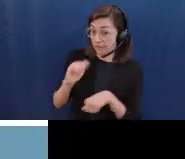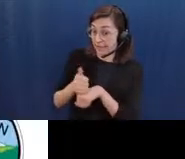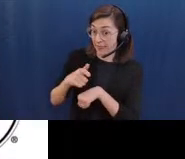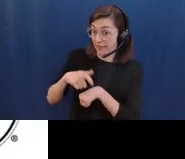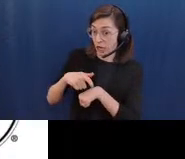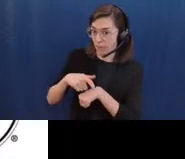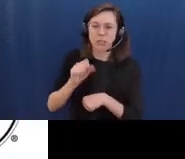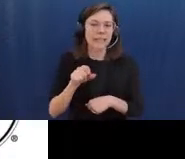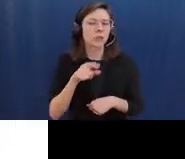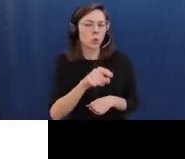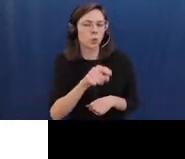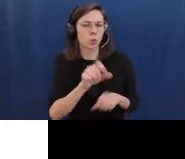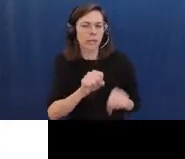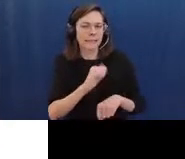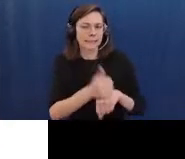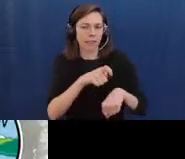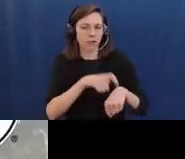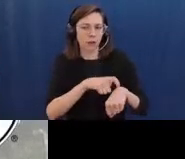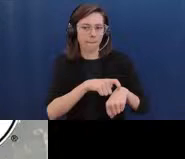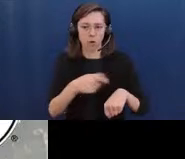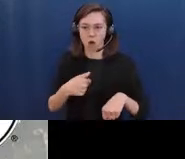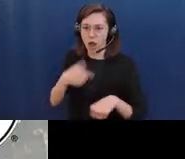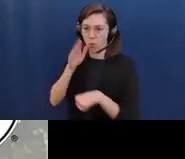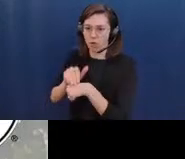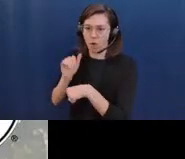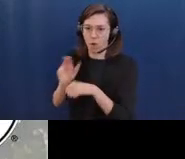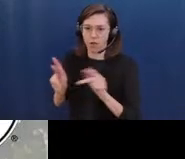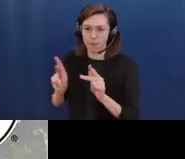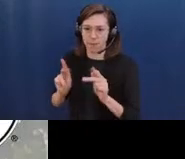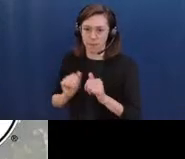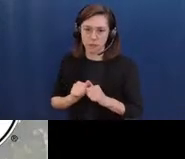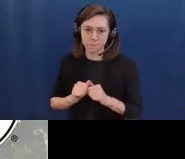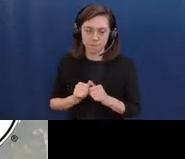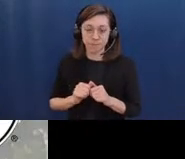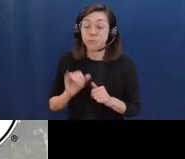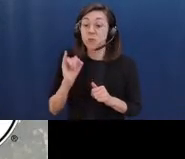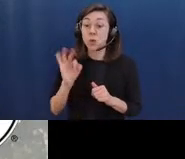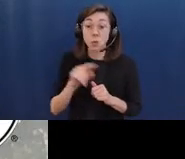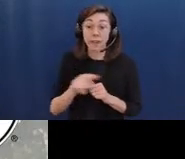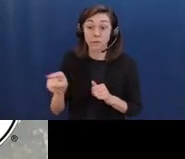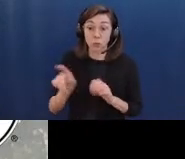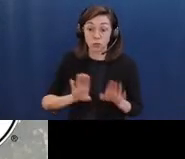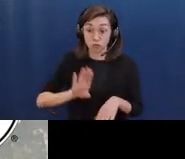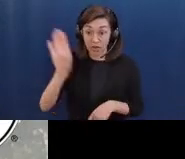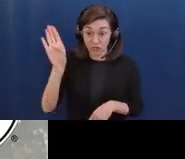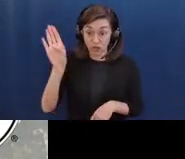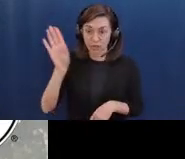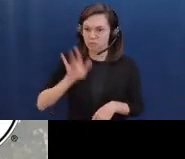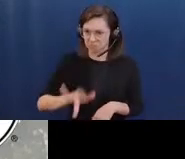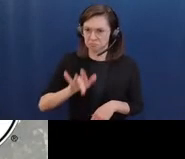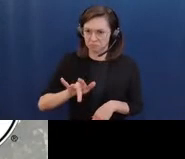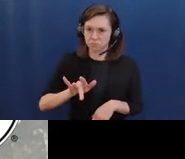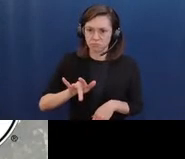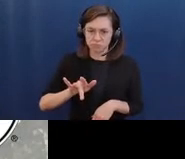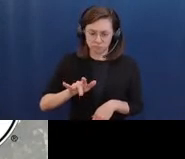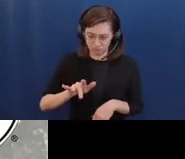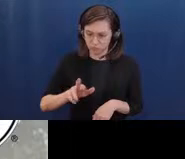will call and you can do the timer piece. Okay. So if you raise your hand, use the raise hand feature